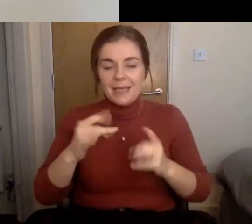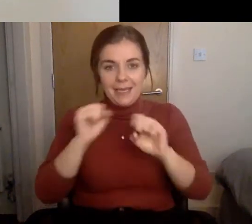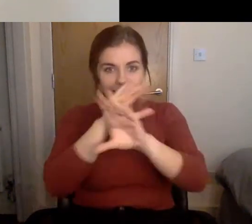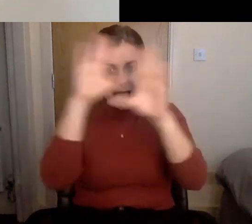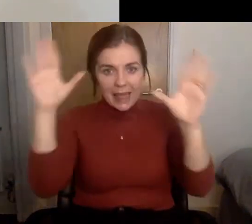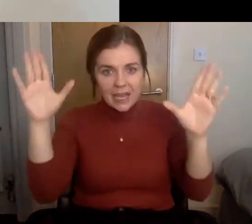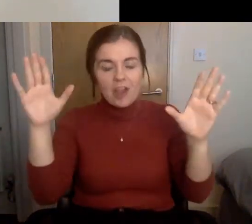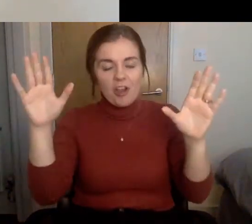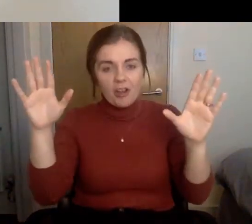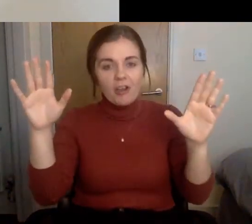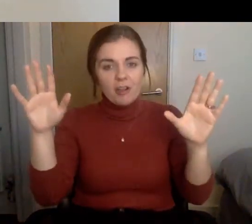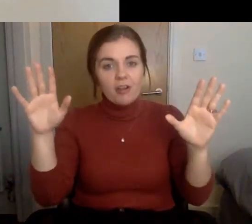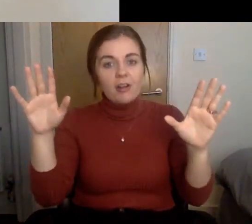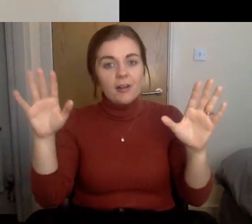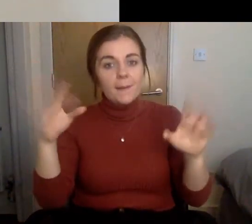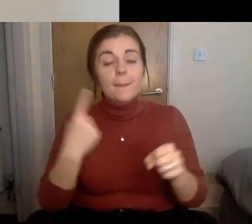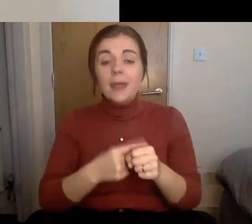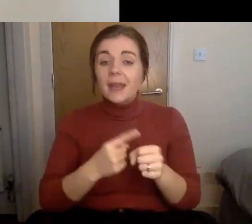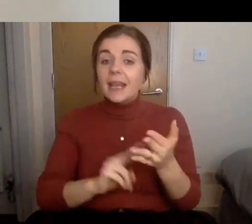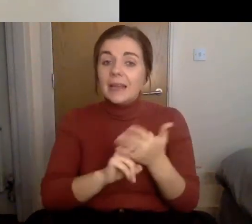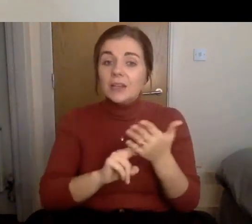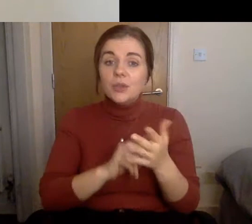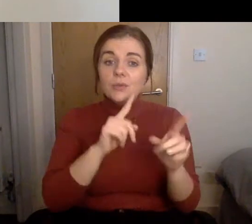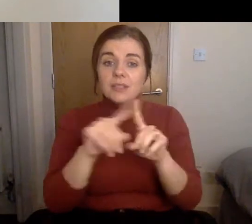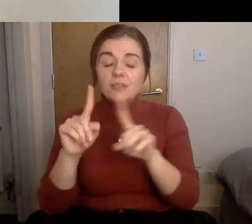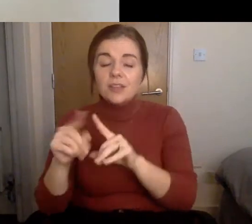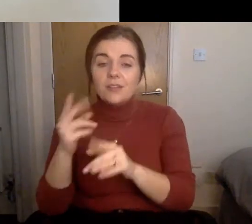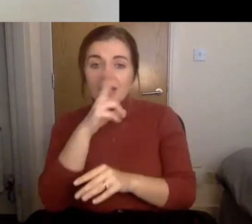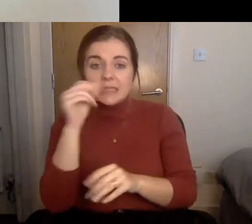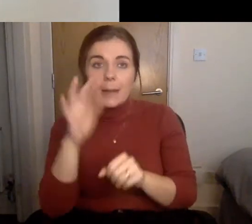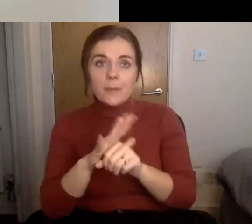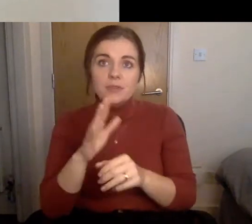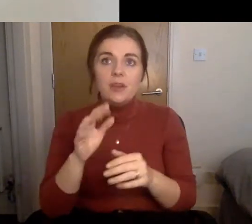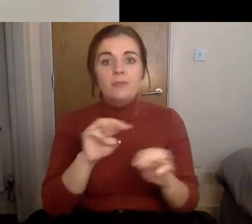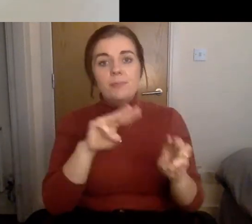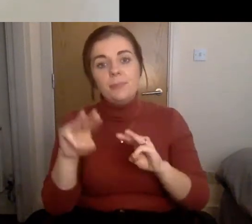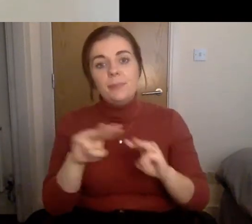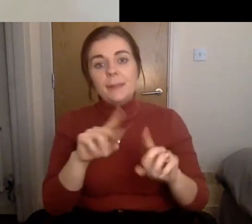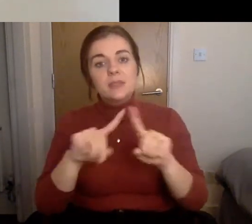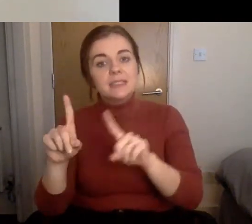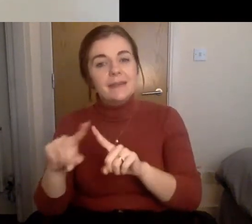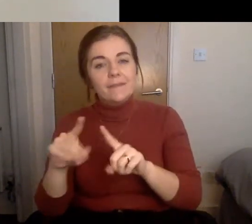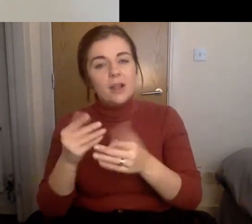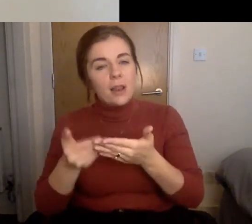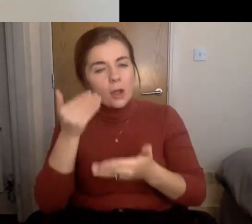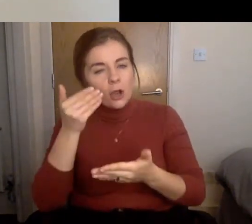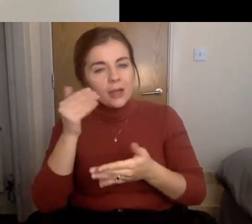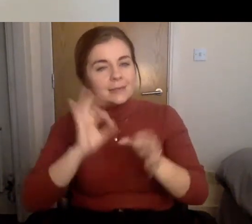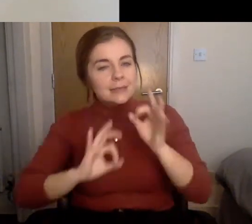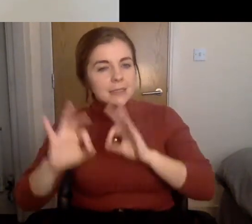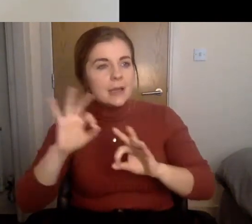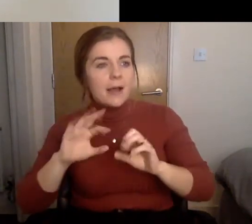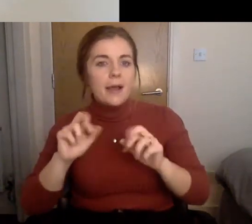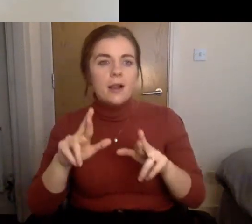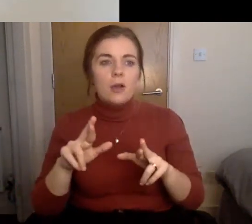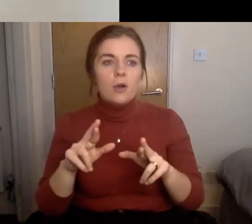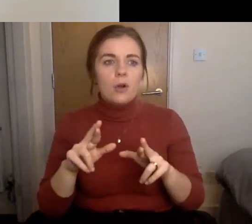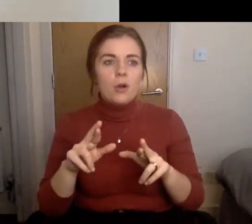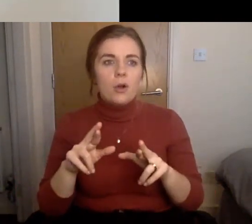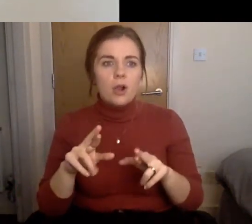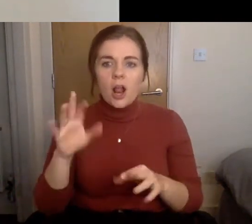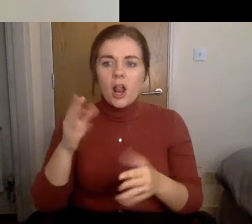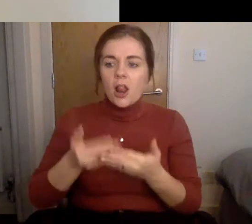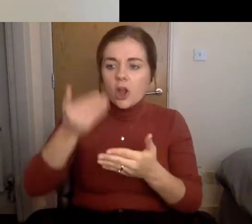and again using examples of people's different learning styles, or of their kind of learning